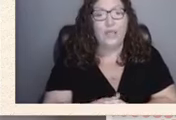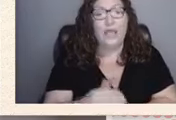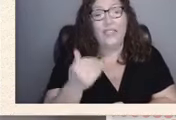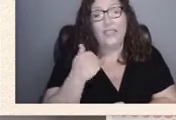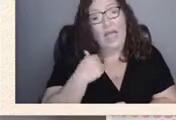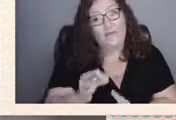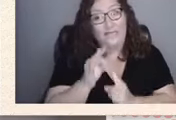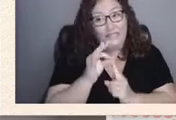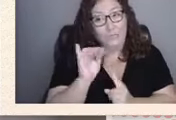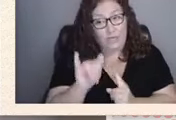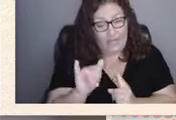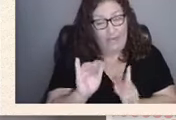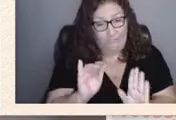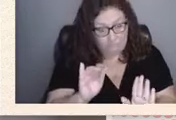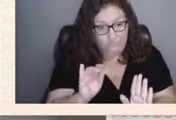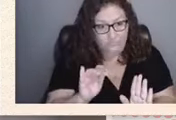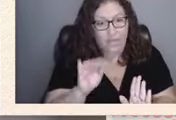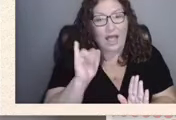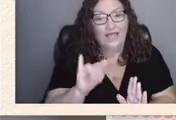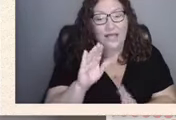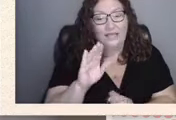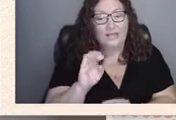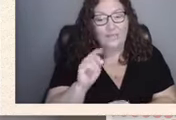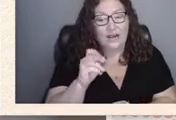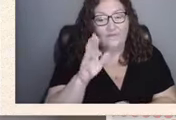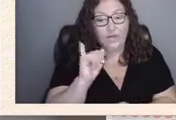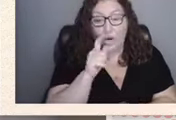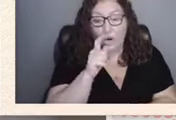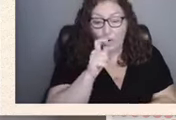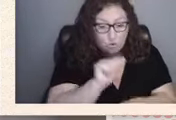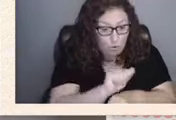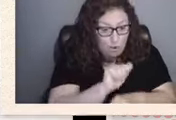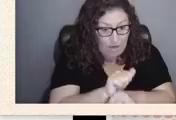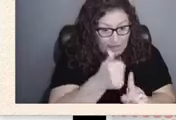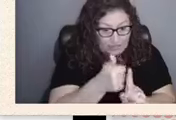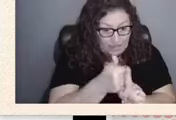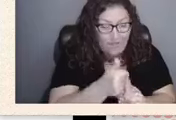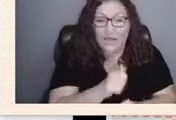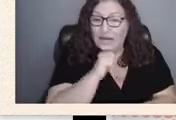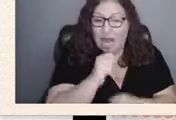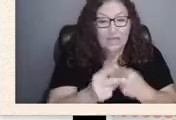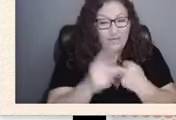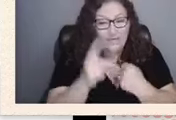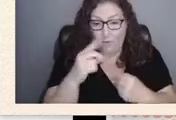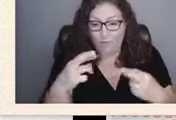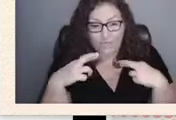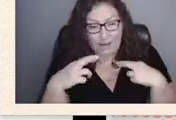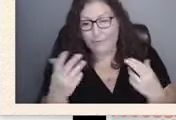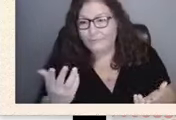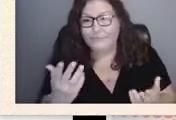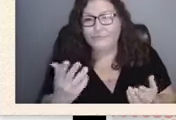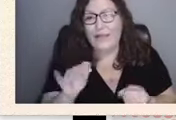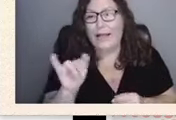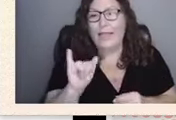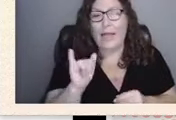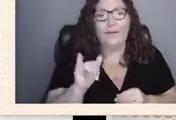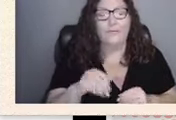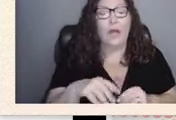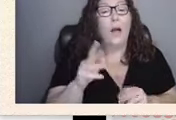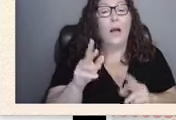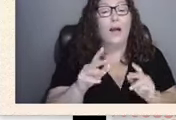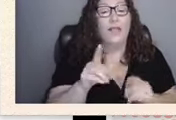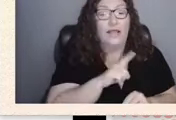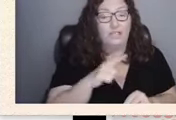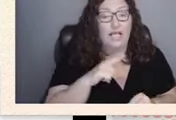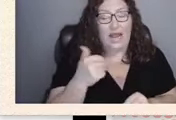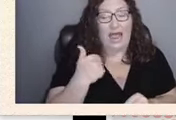that, and that's beneficiaries who are working and not saving for retirement. There's a piece of legislation that passed called the Able to